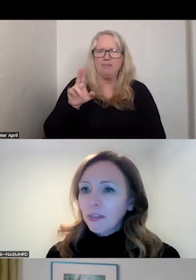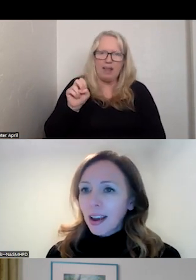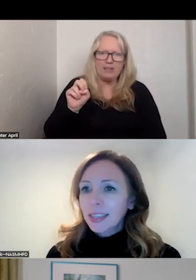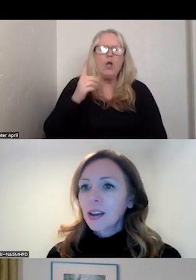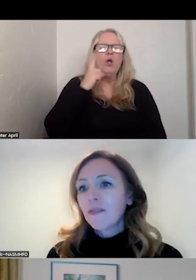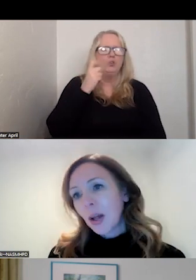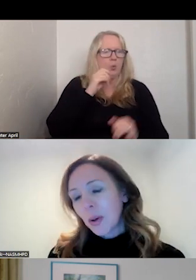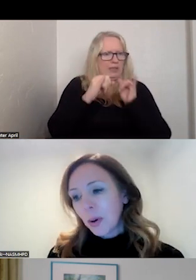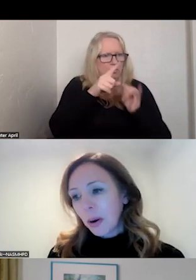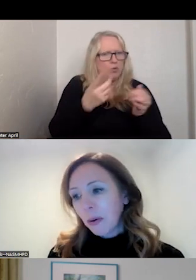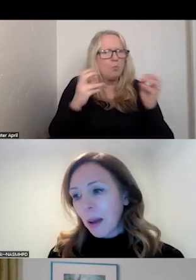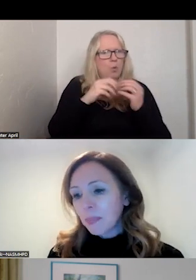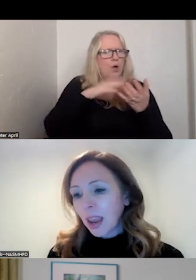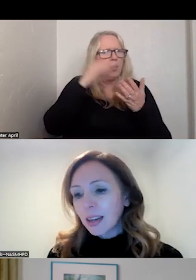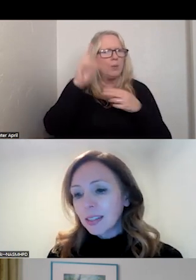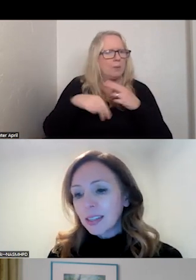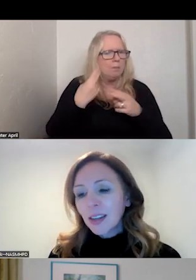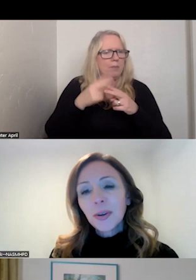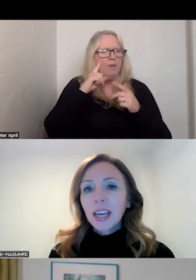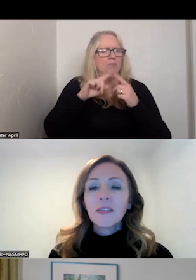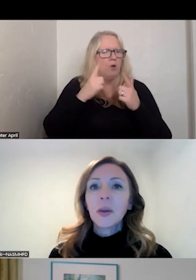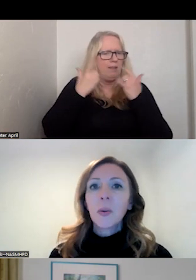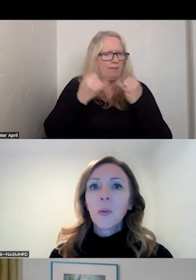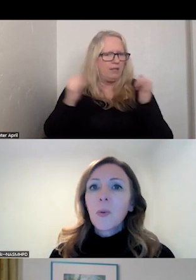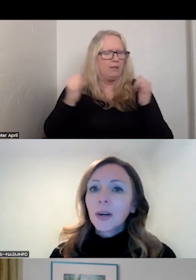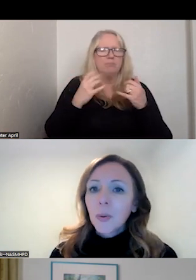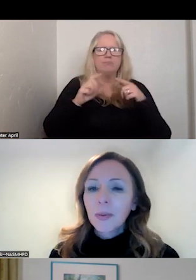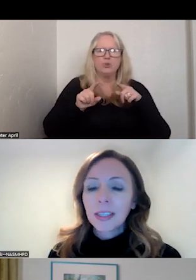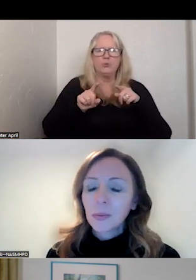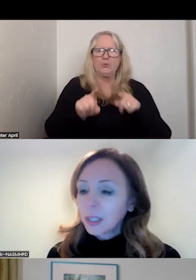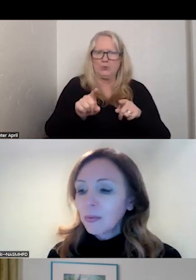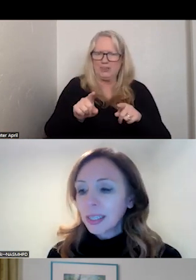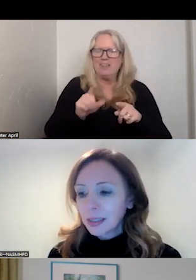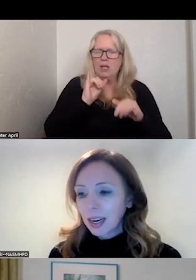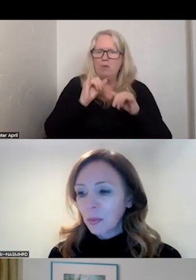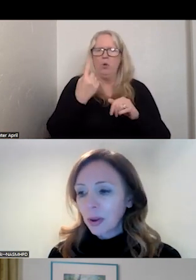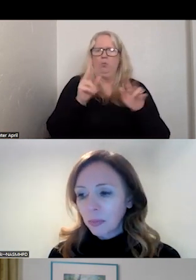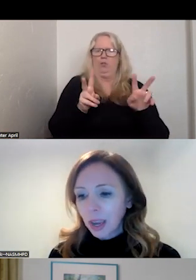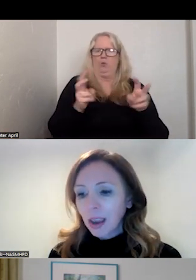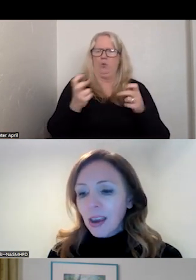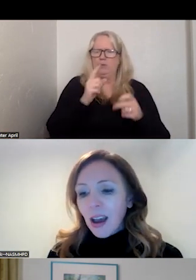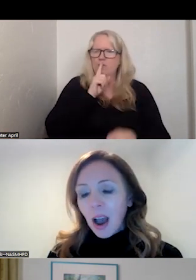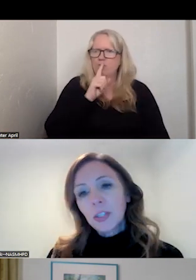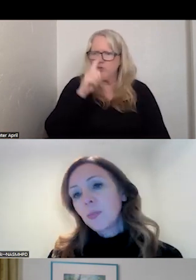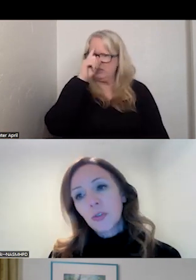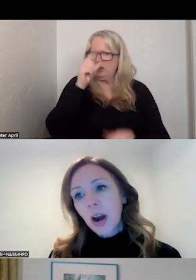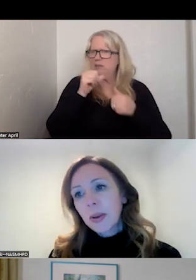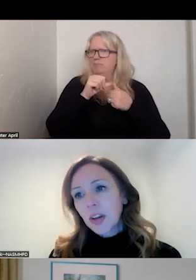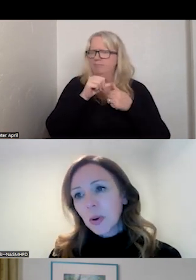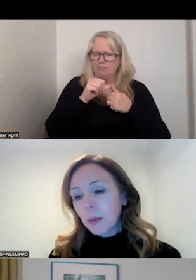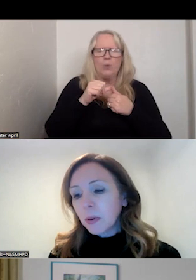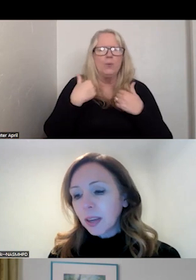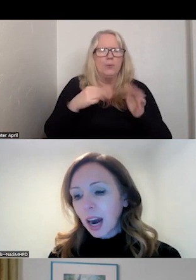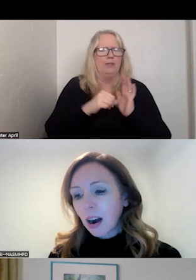about Lifeline's follow-up program. And during the interview, one quote that just really resonated with me when she was